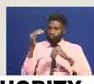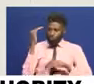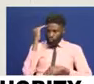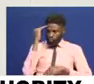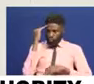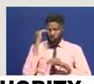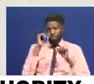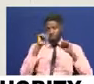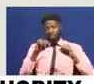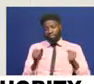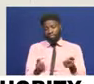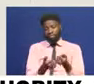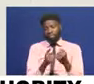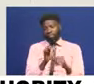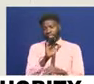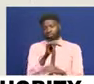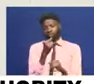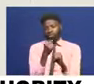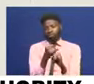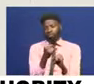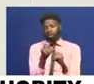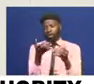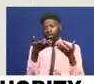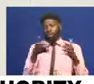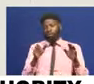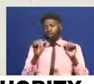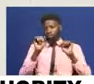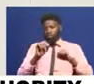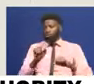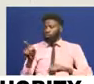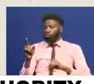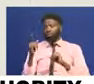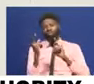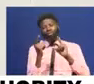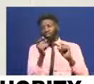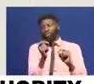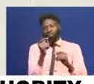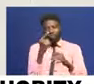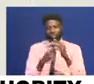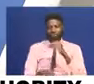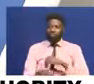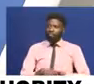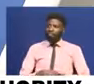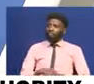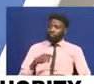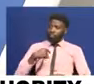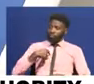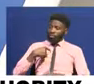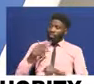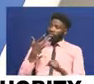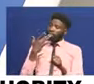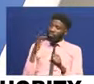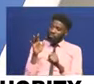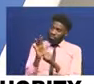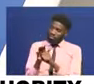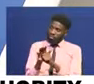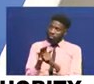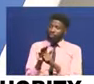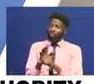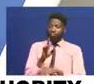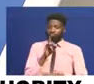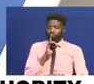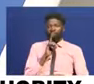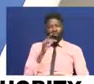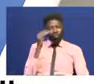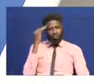jobs, they're hanging in, in the balance, what do you tell them? All I can do is reassure them that, I know there's a lot of